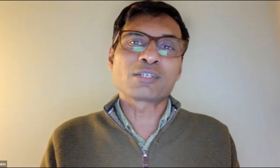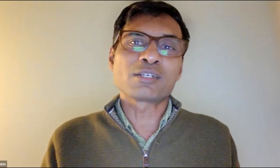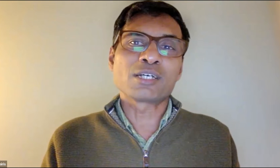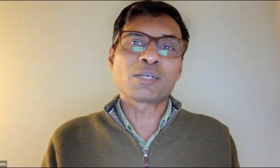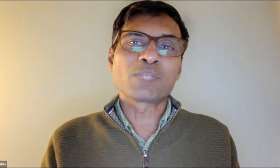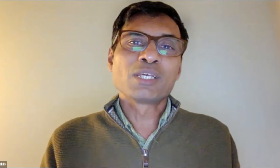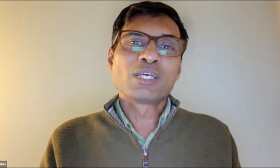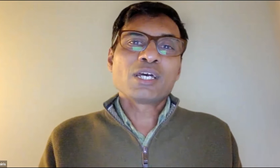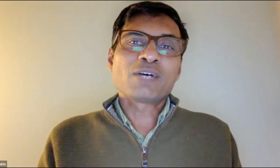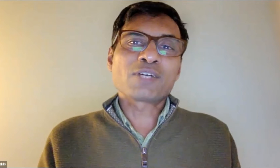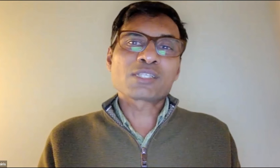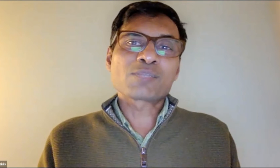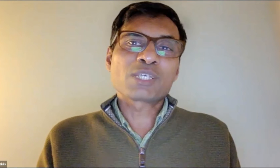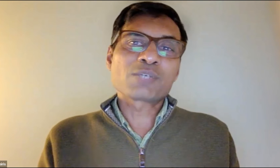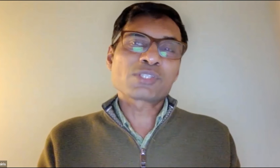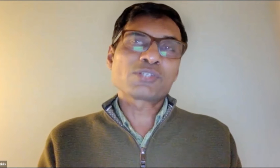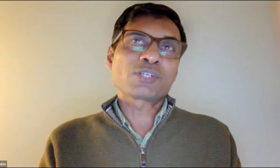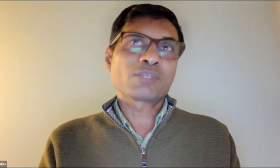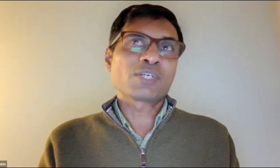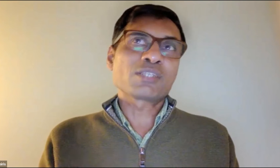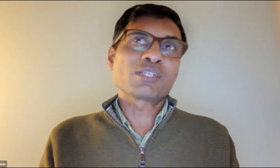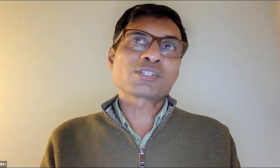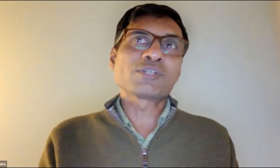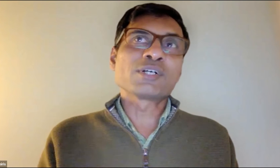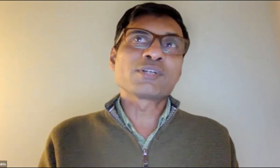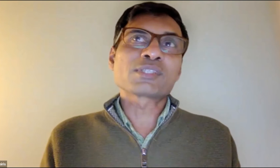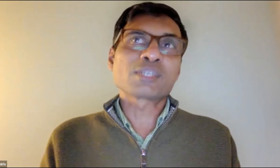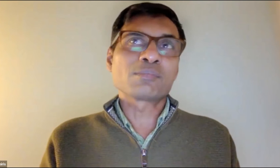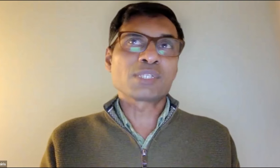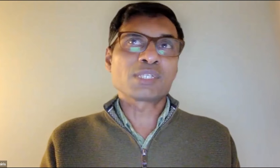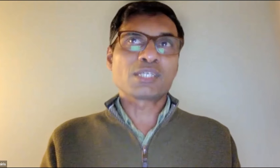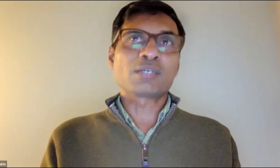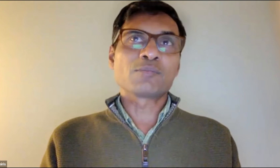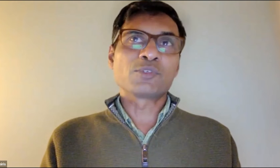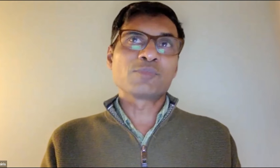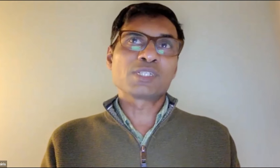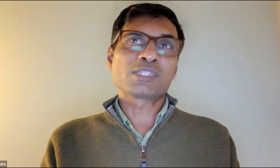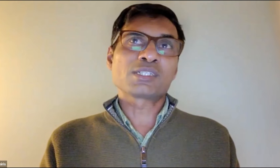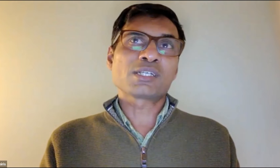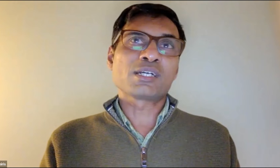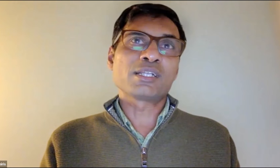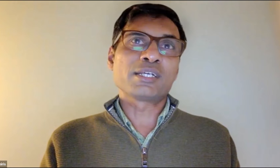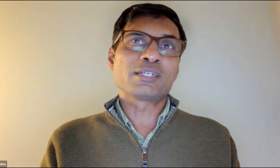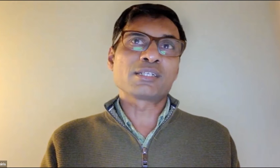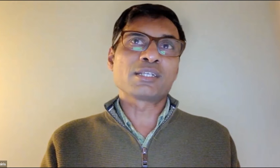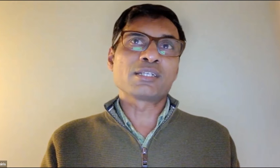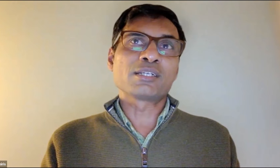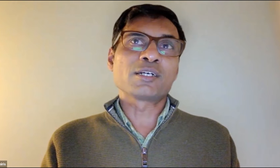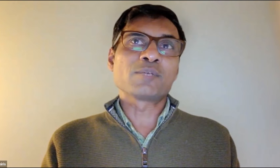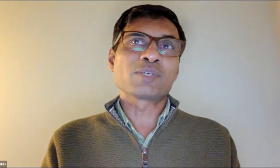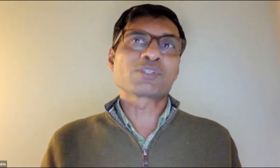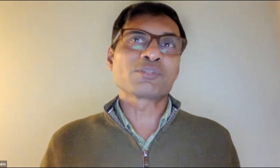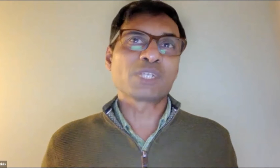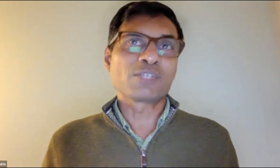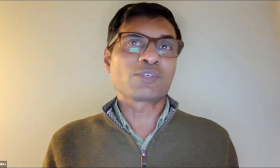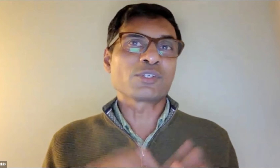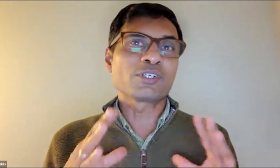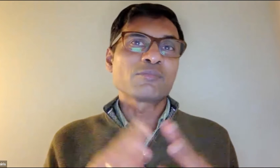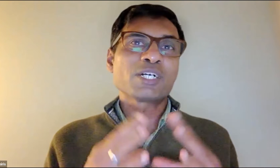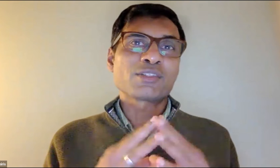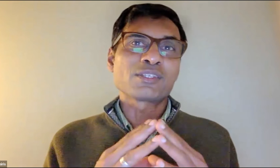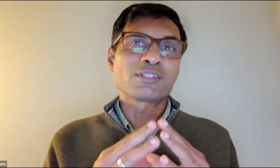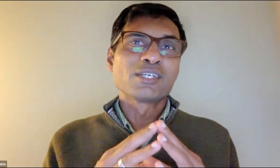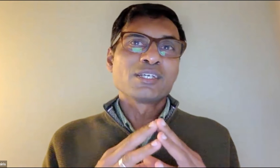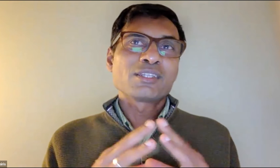meeting. A speaker was talking about the National Health Assembly movement in Thailand, and I'm sure many of you